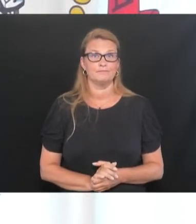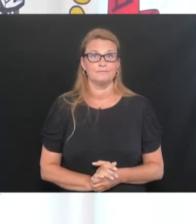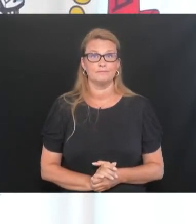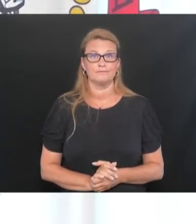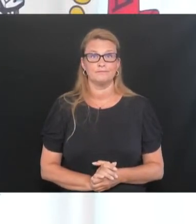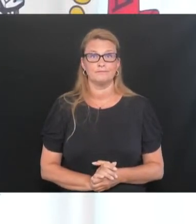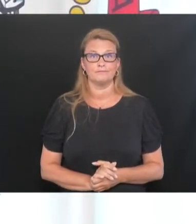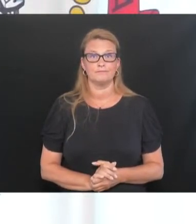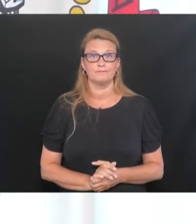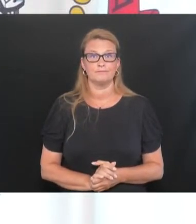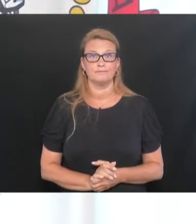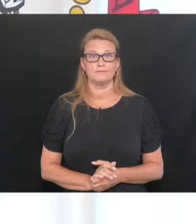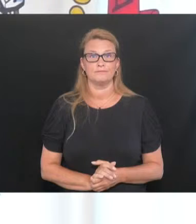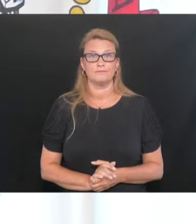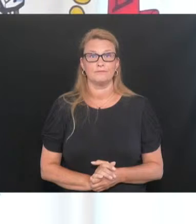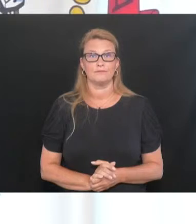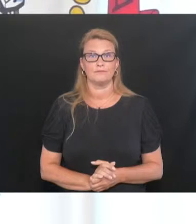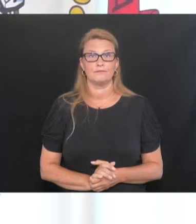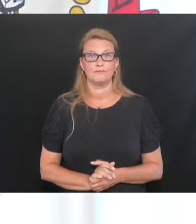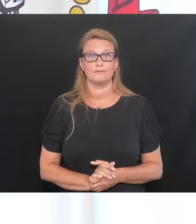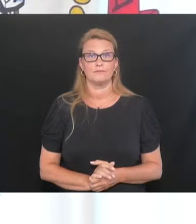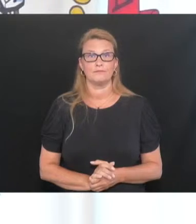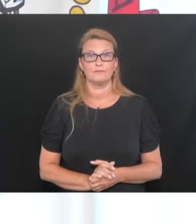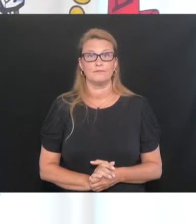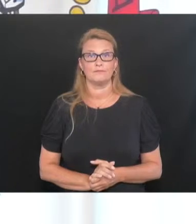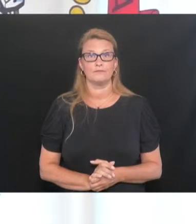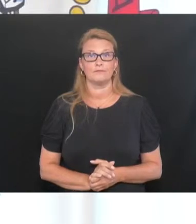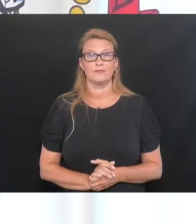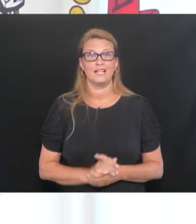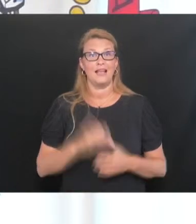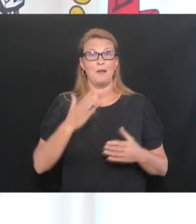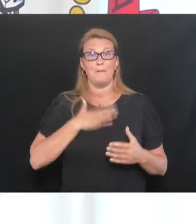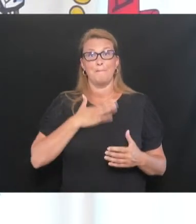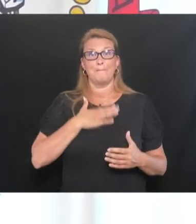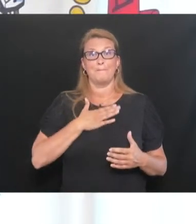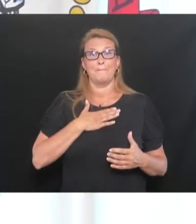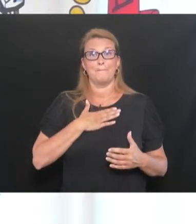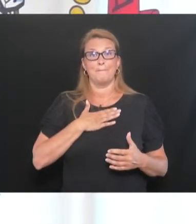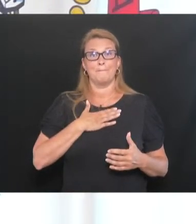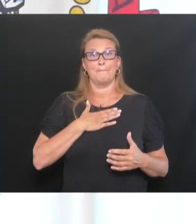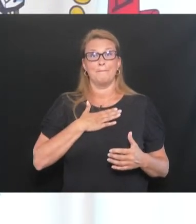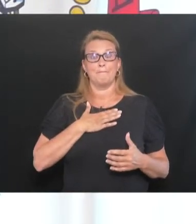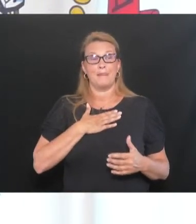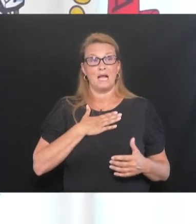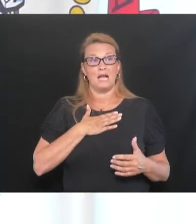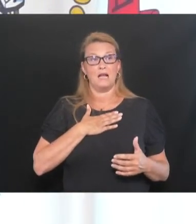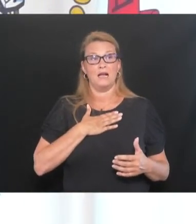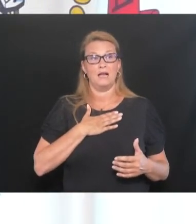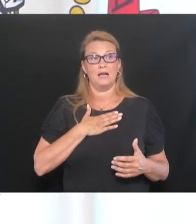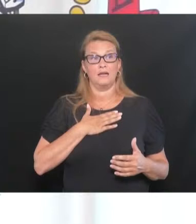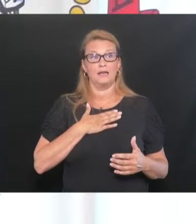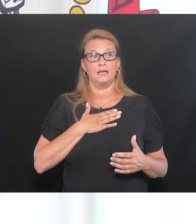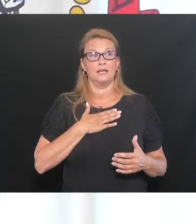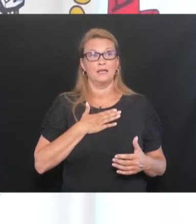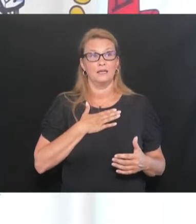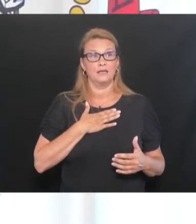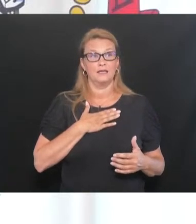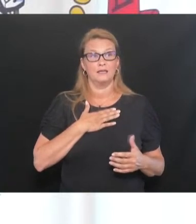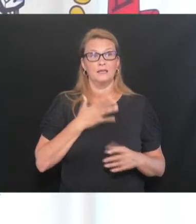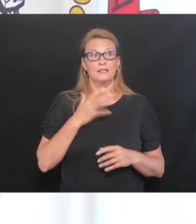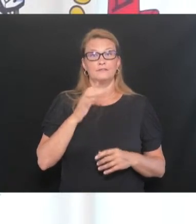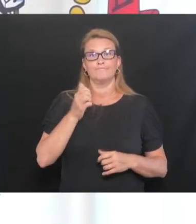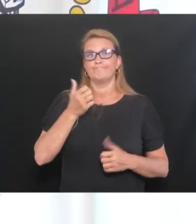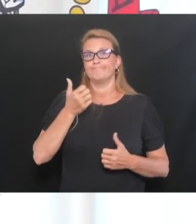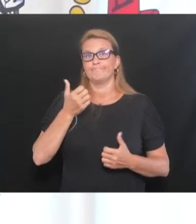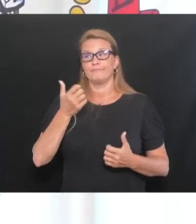Kenny, all I can do, and all, you know, this great Dr. Marsh and this great General Hoyer, all we can